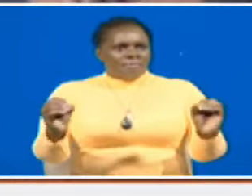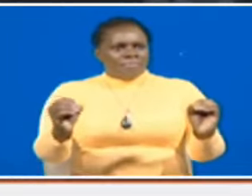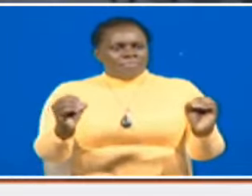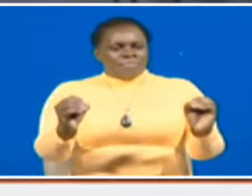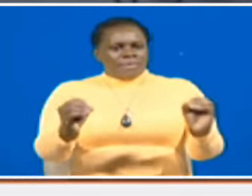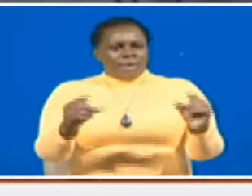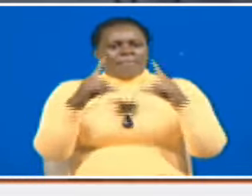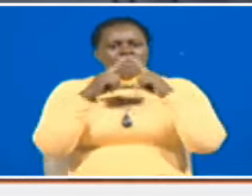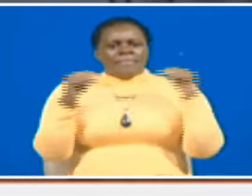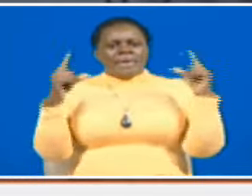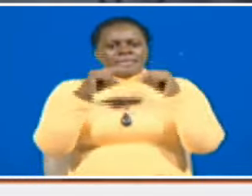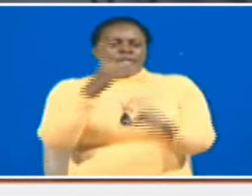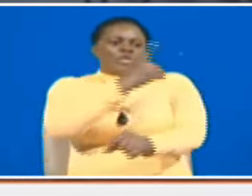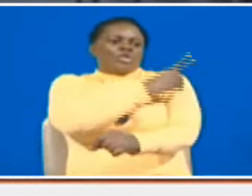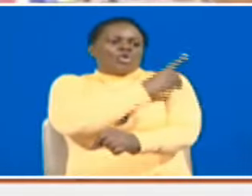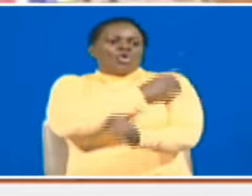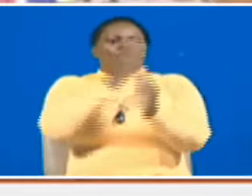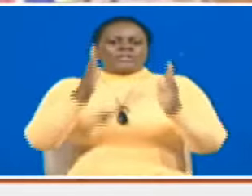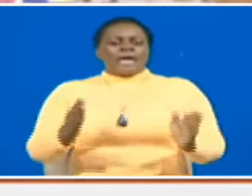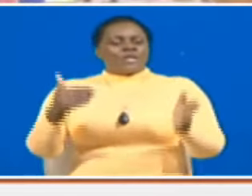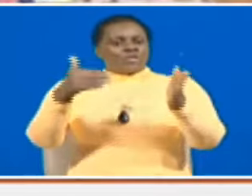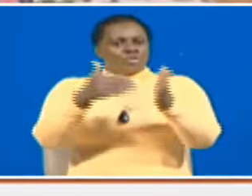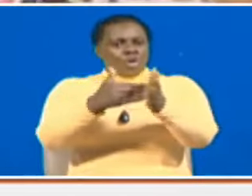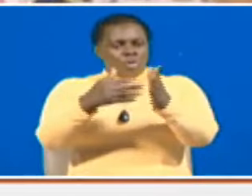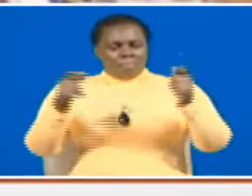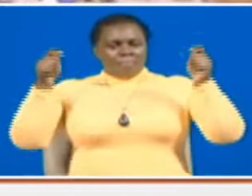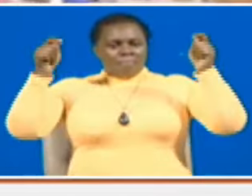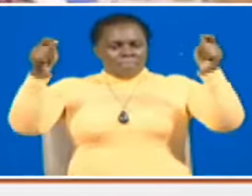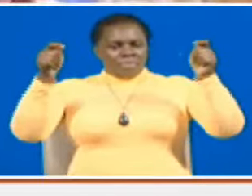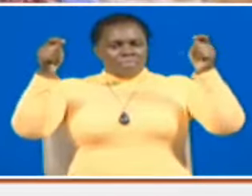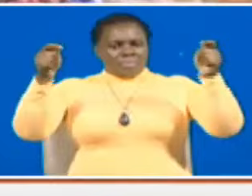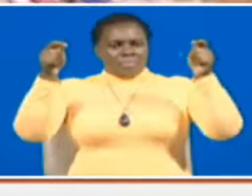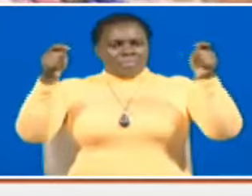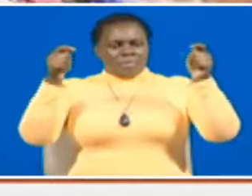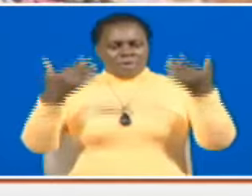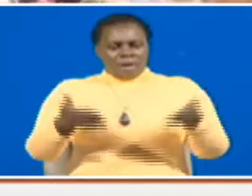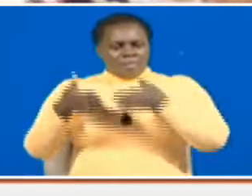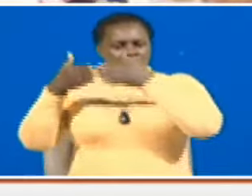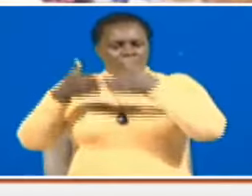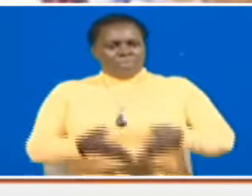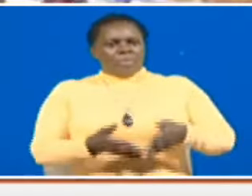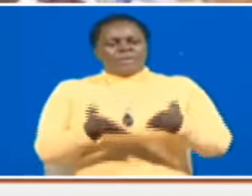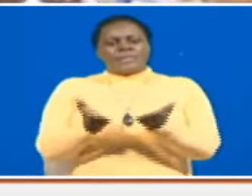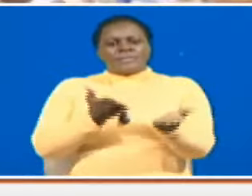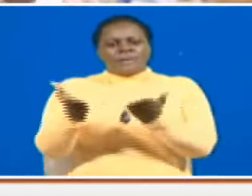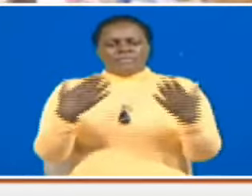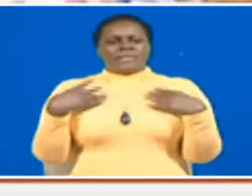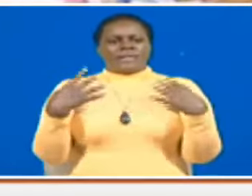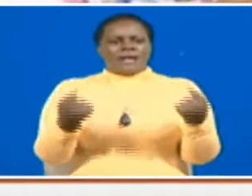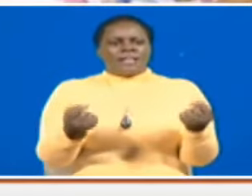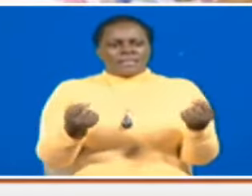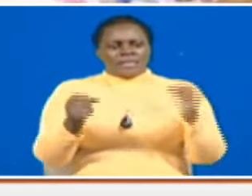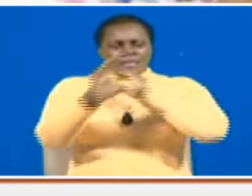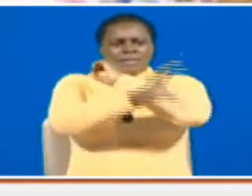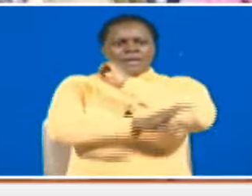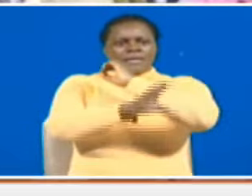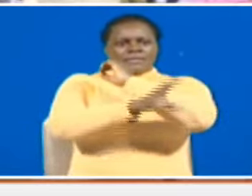Wameelekeza ujumbe wao kwa madaktari kusitisha mgomo unaoendelea ambao umelemeza utoaji wa huduma za afya